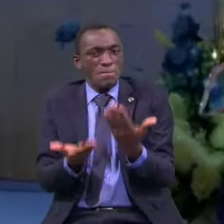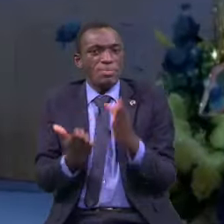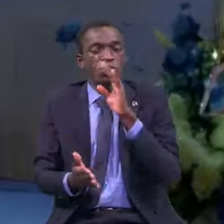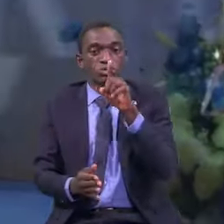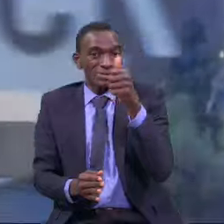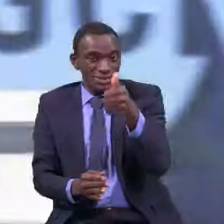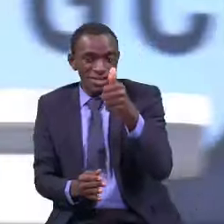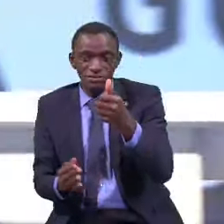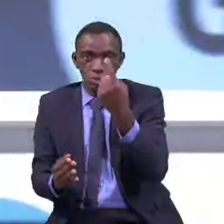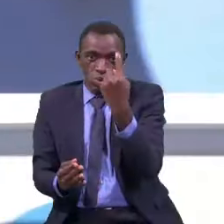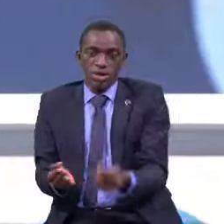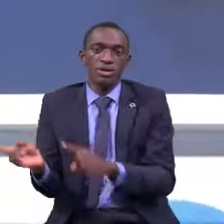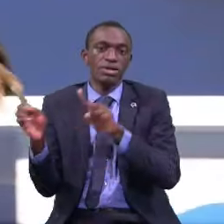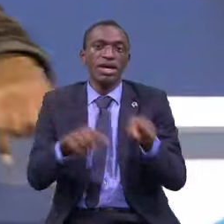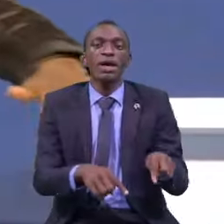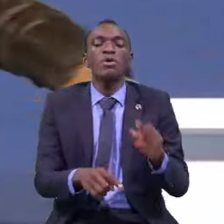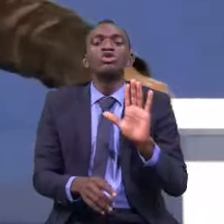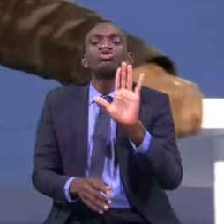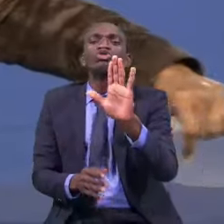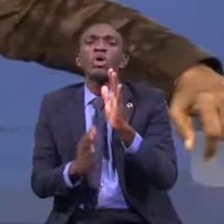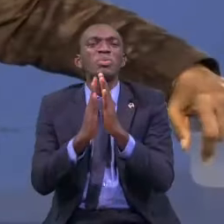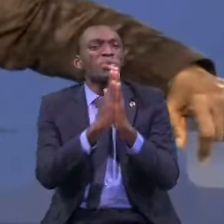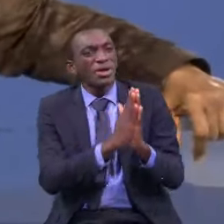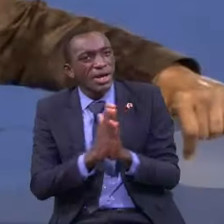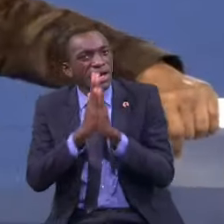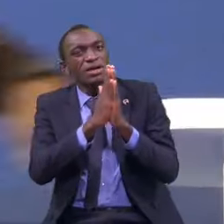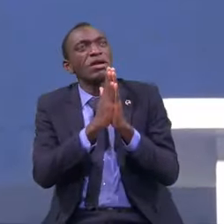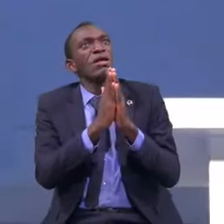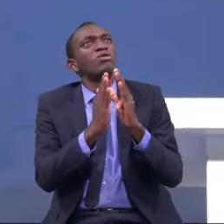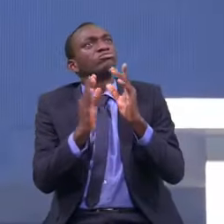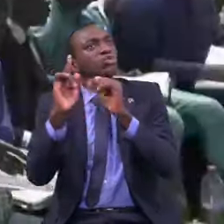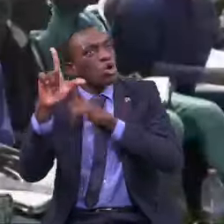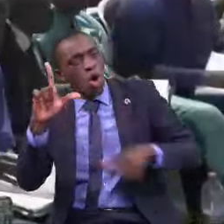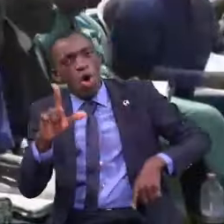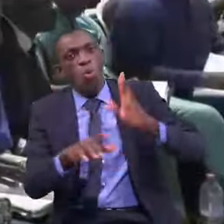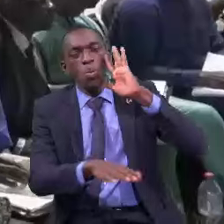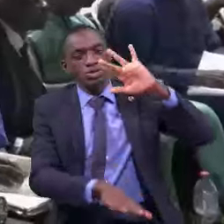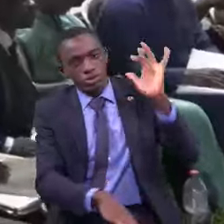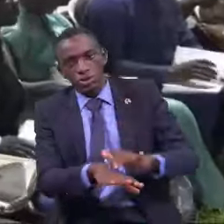and your prayer is that the Lord will touch you